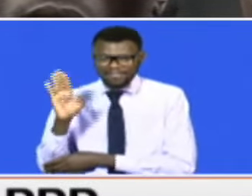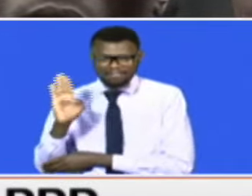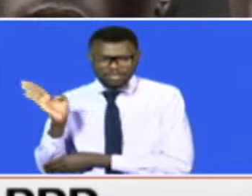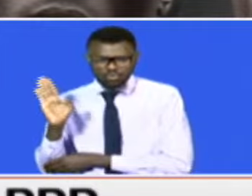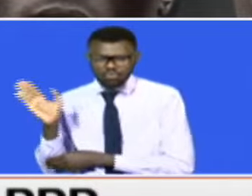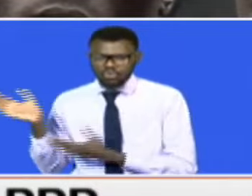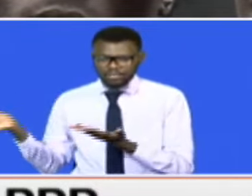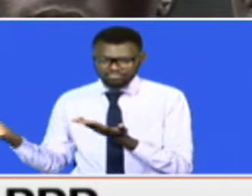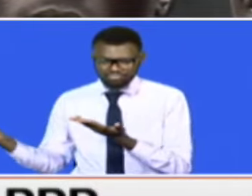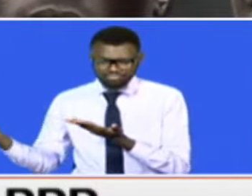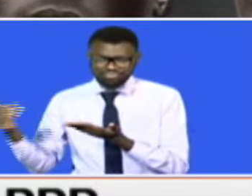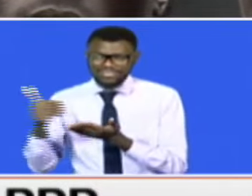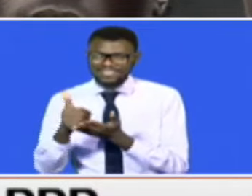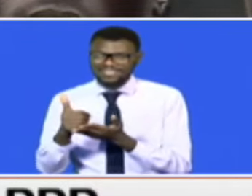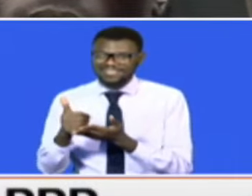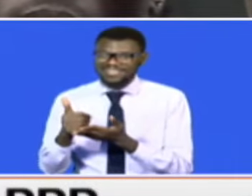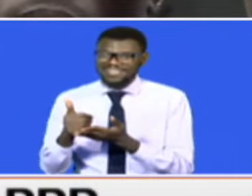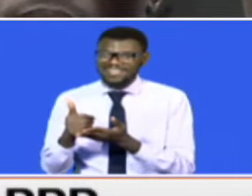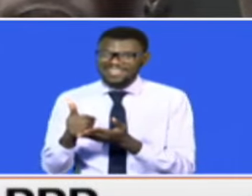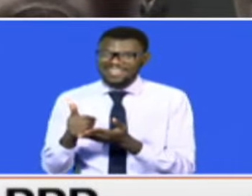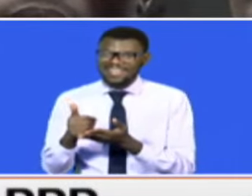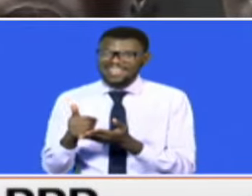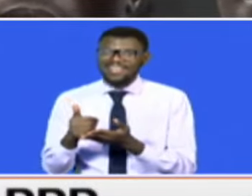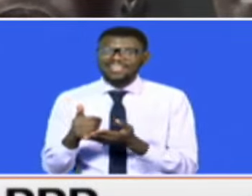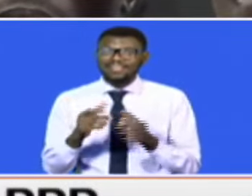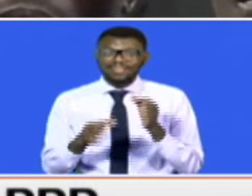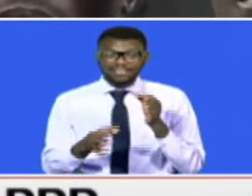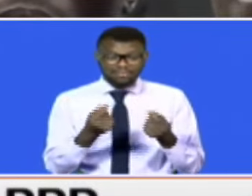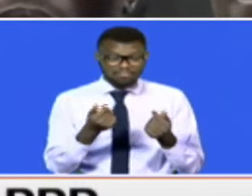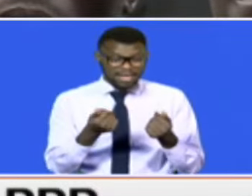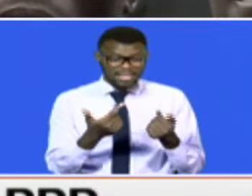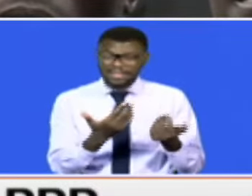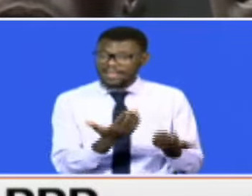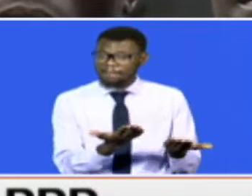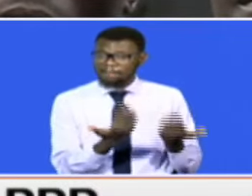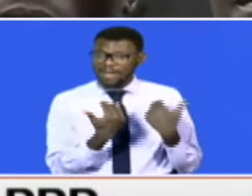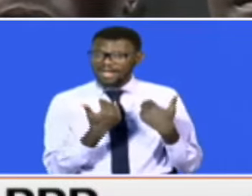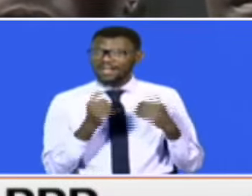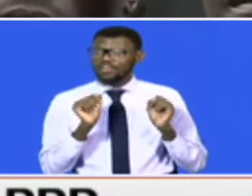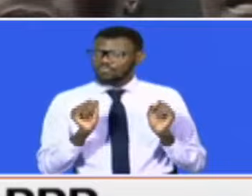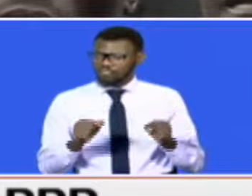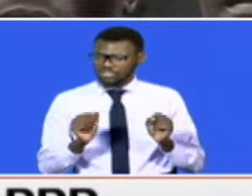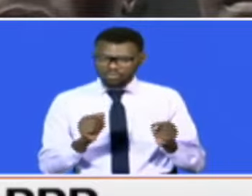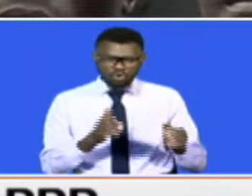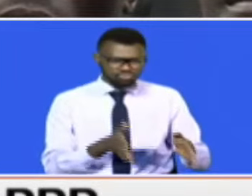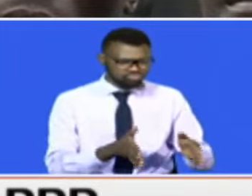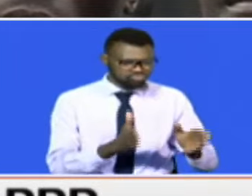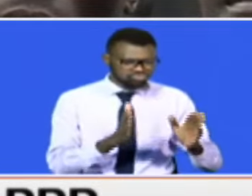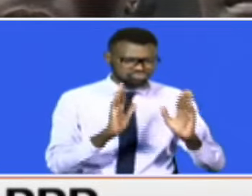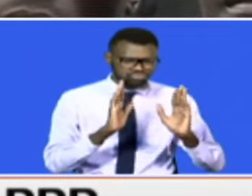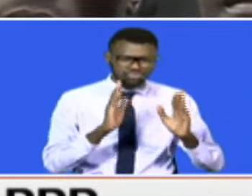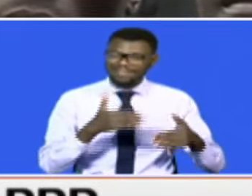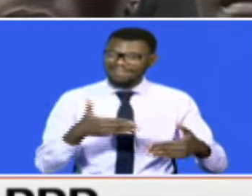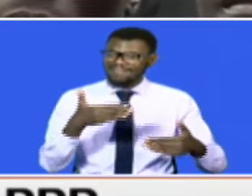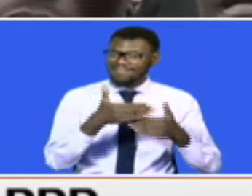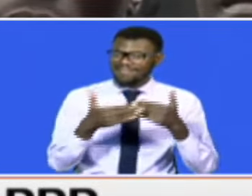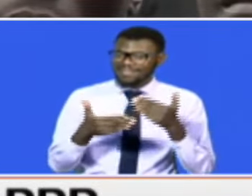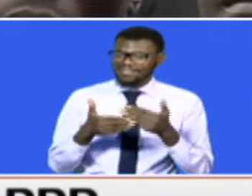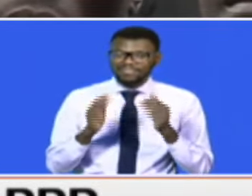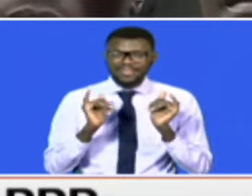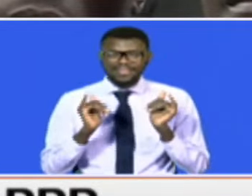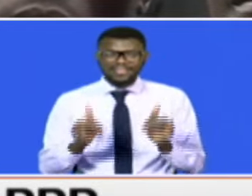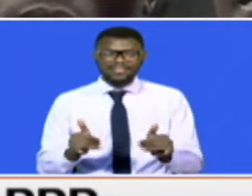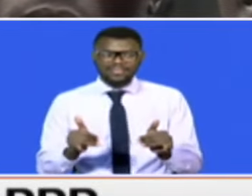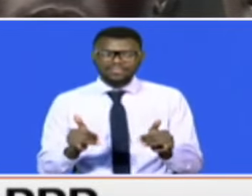was plowed back into KAA, we would be having a terminal and a runway. The latest terminal we have here today,